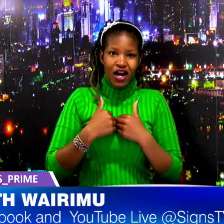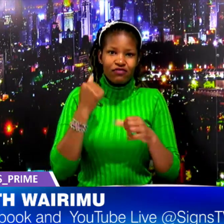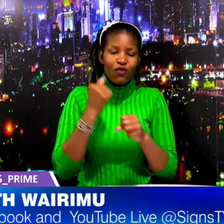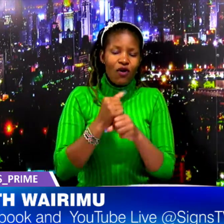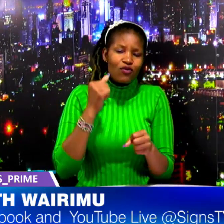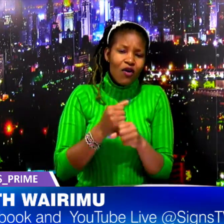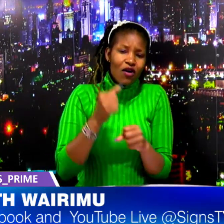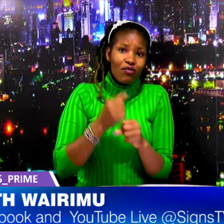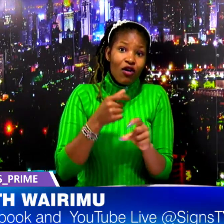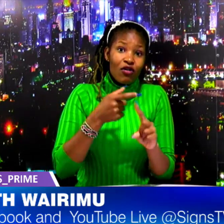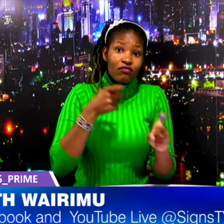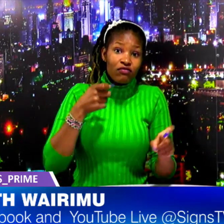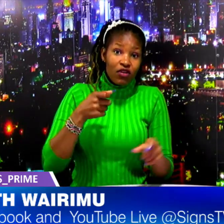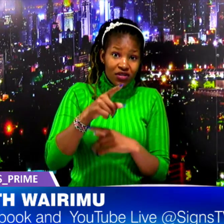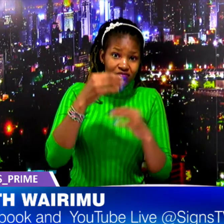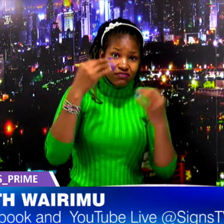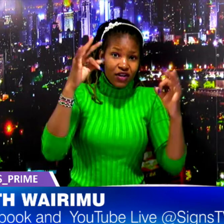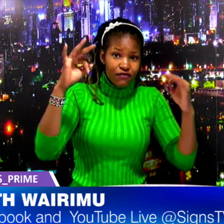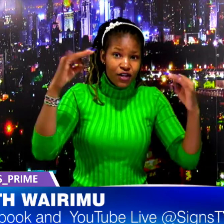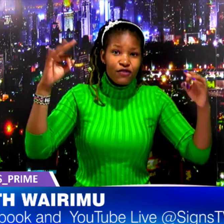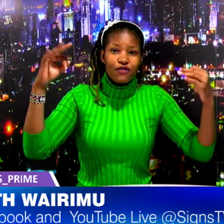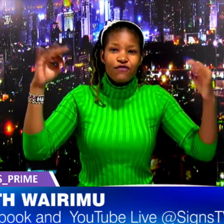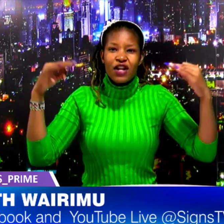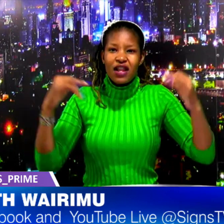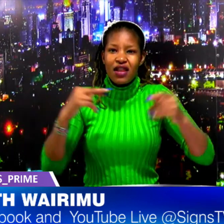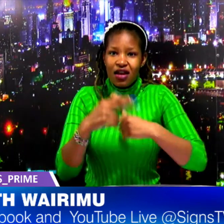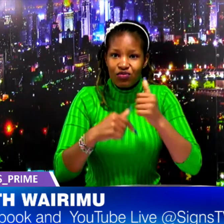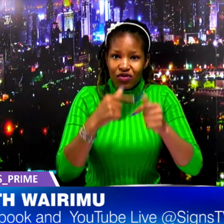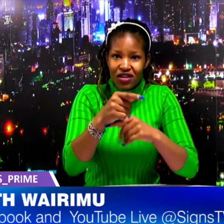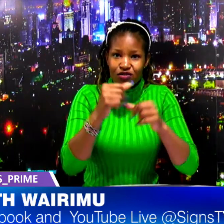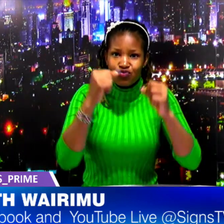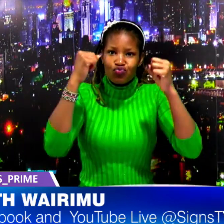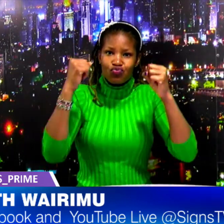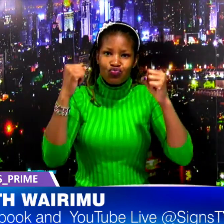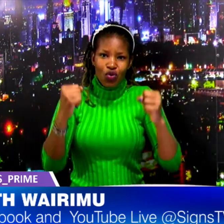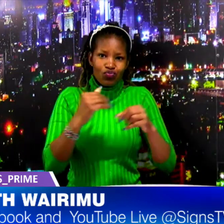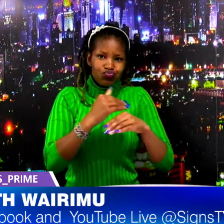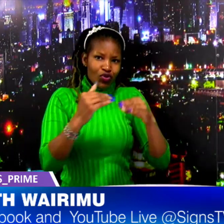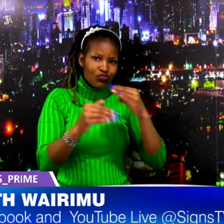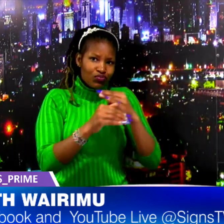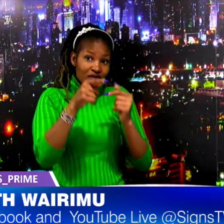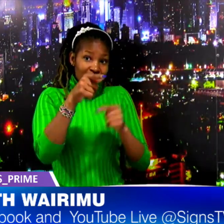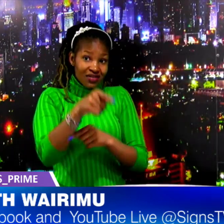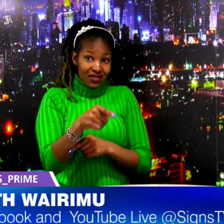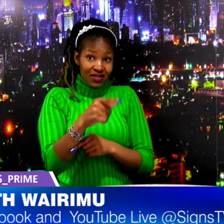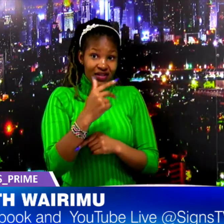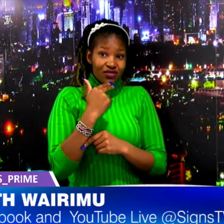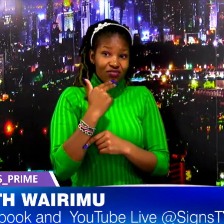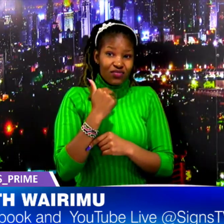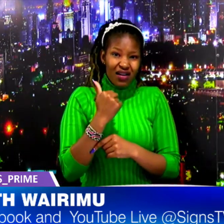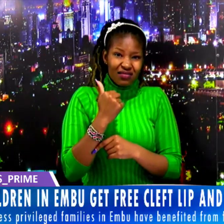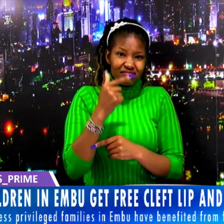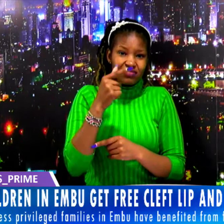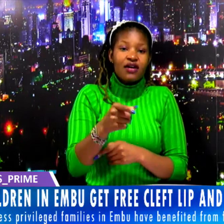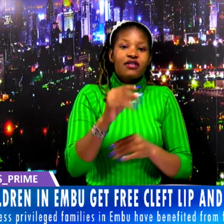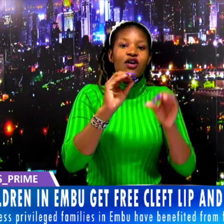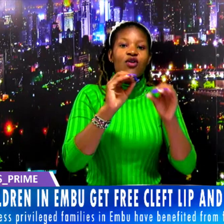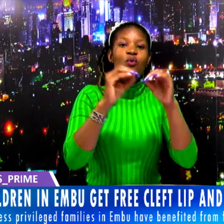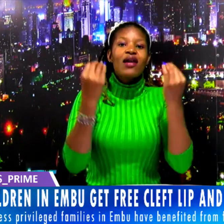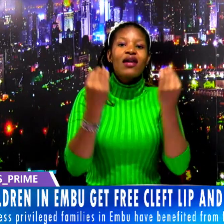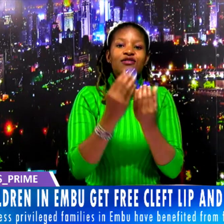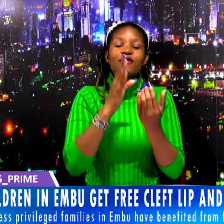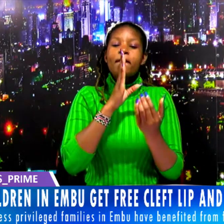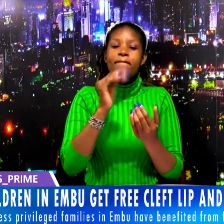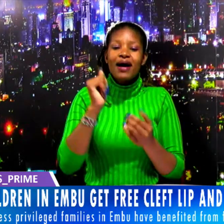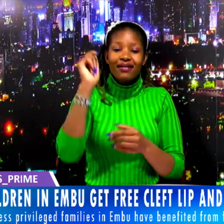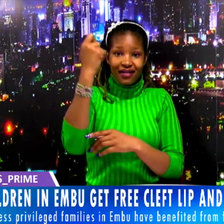in Embu have benefited from free reconstructive surgery